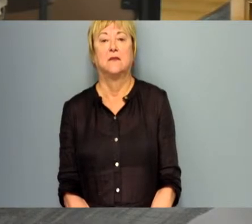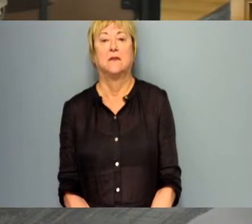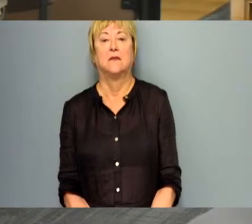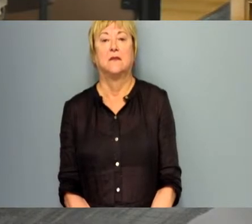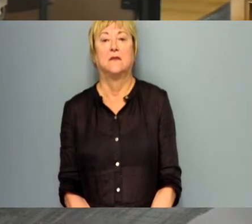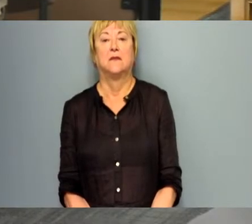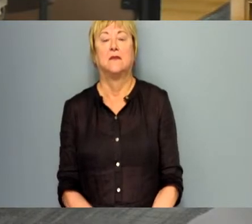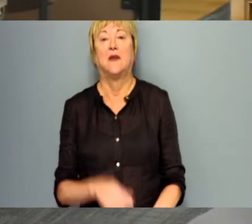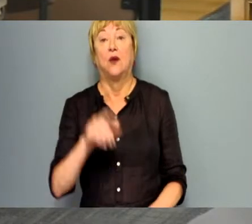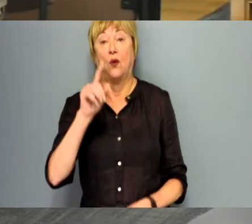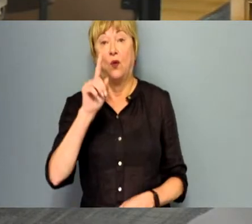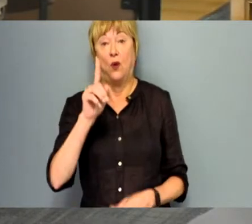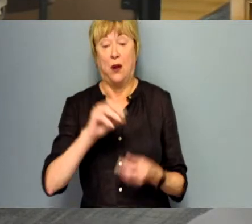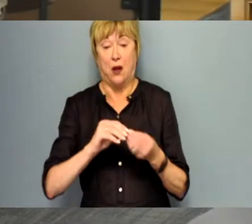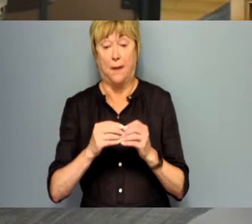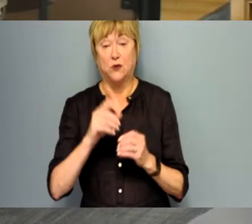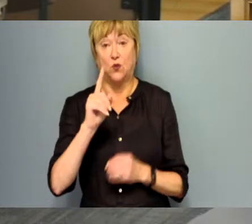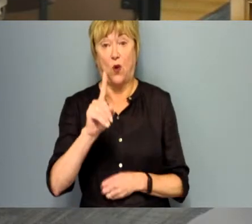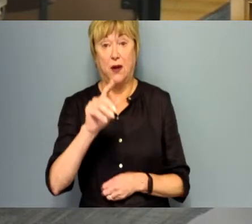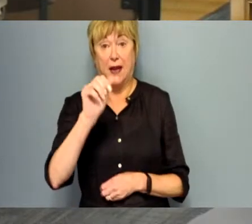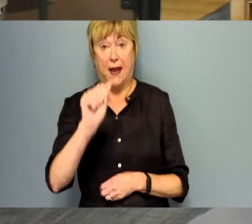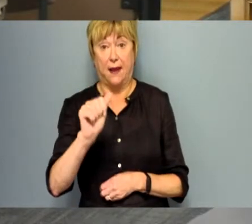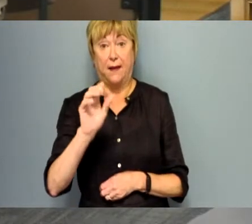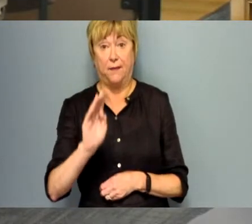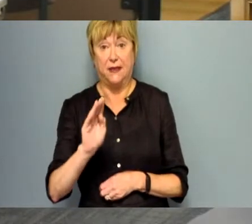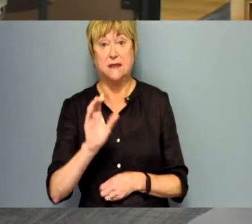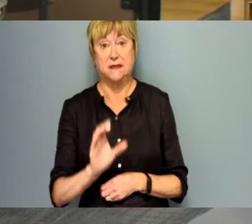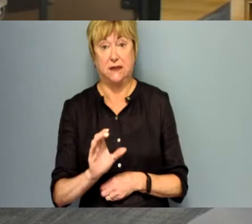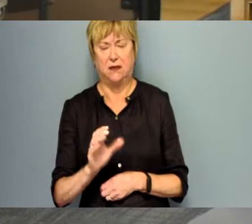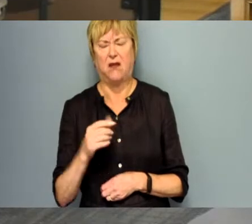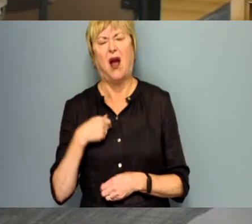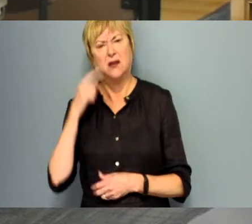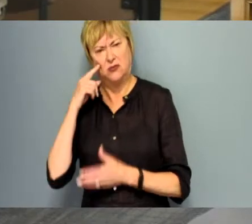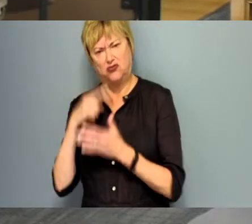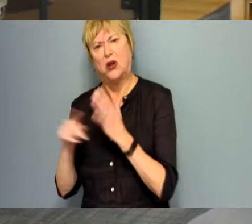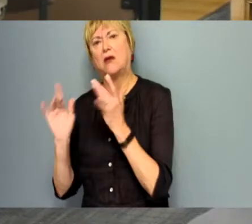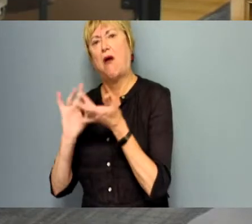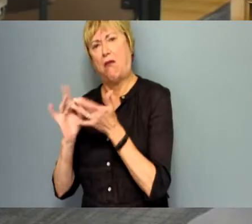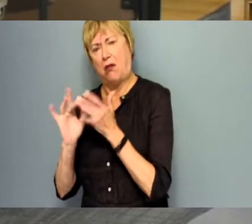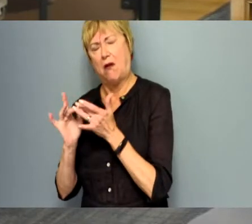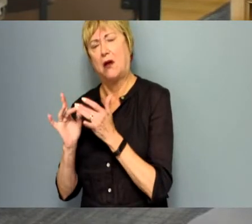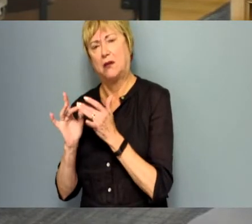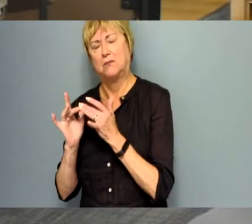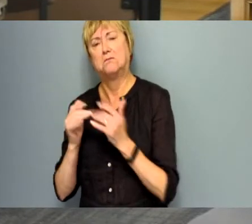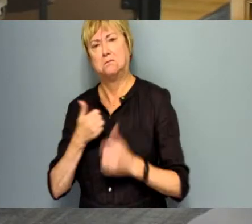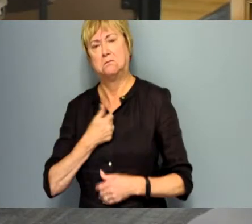One A, B, and C. I went online to check one of these